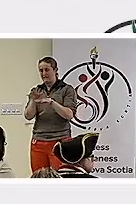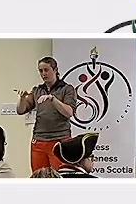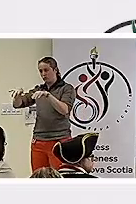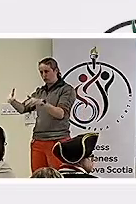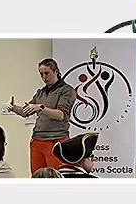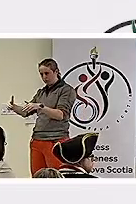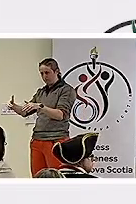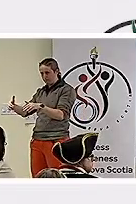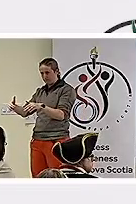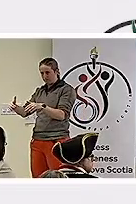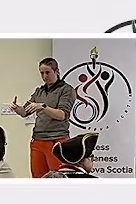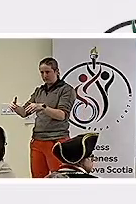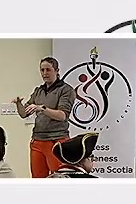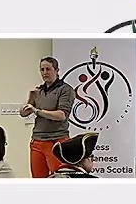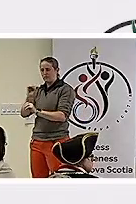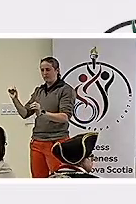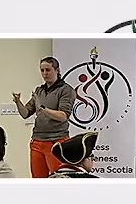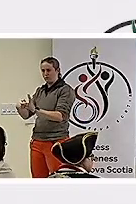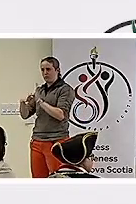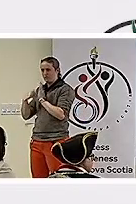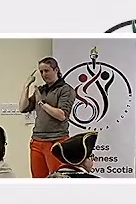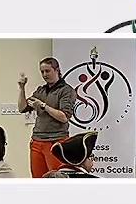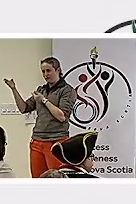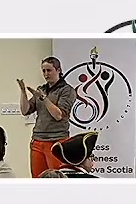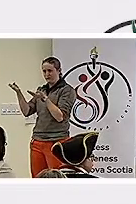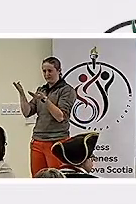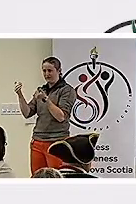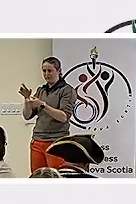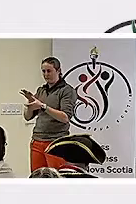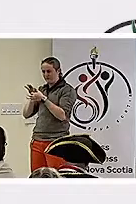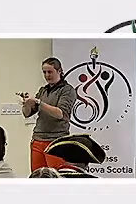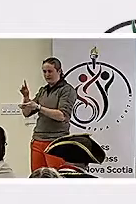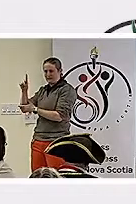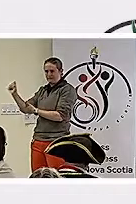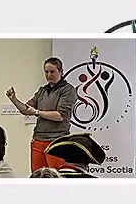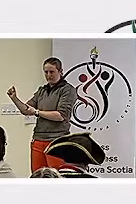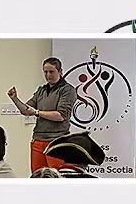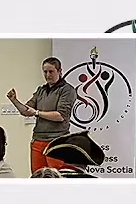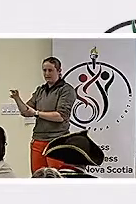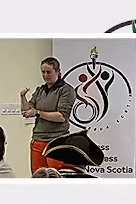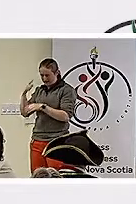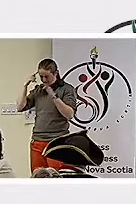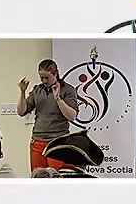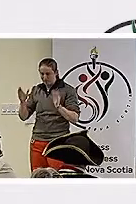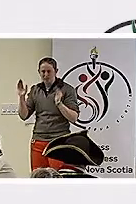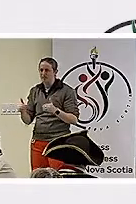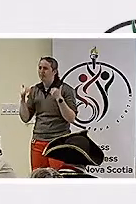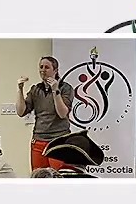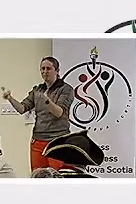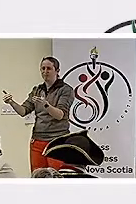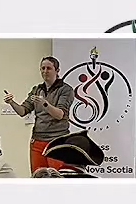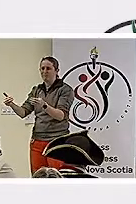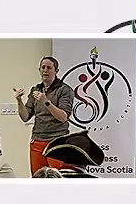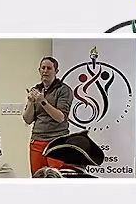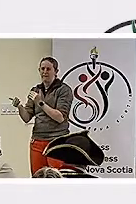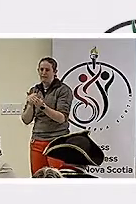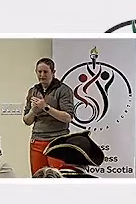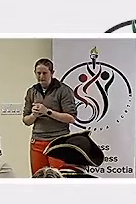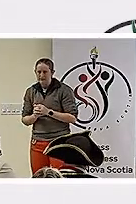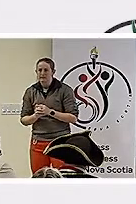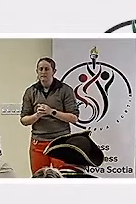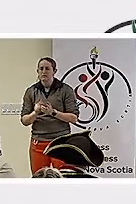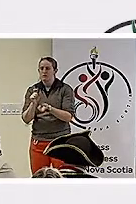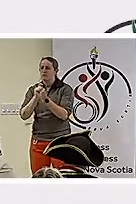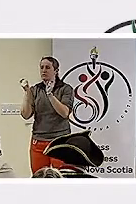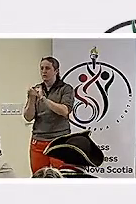with disability that has worked to improve access to facilities or services in a given area. While changes made to a building